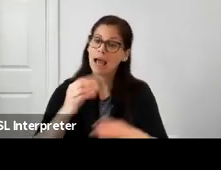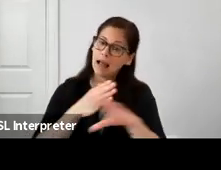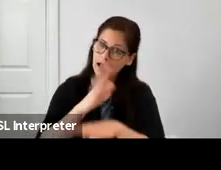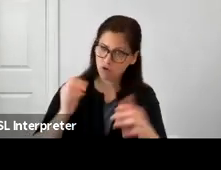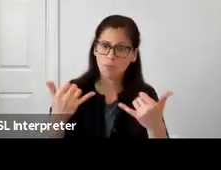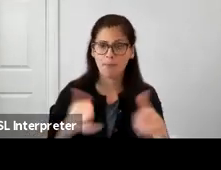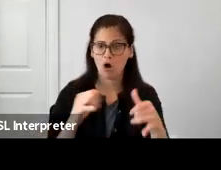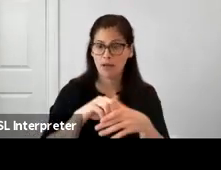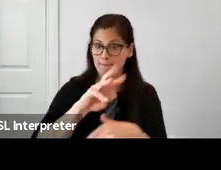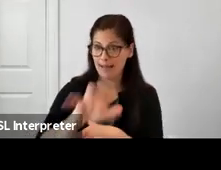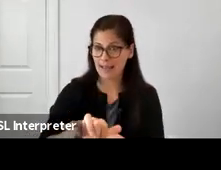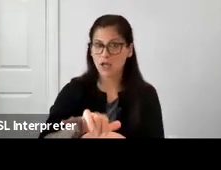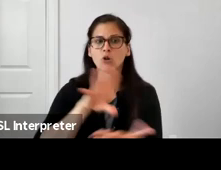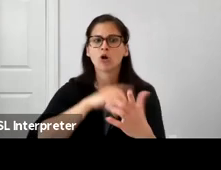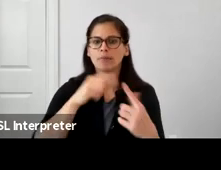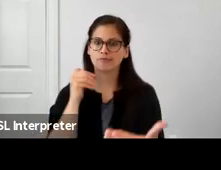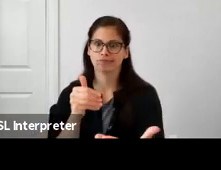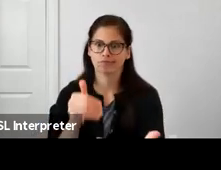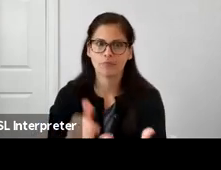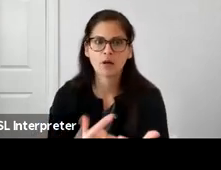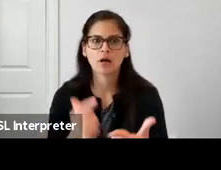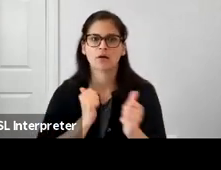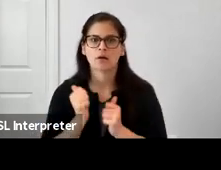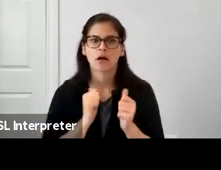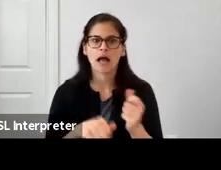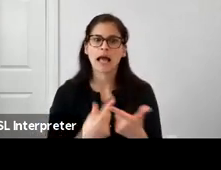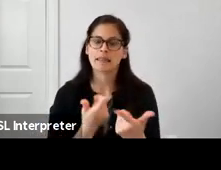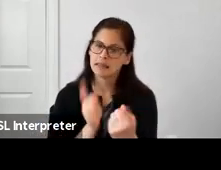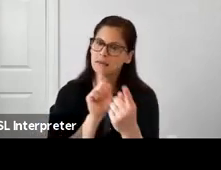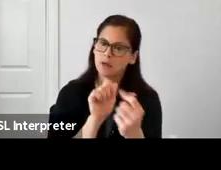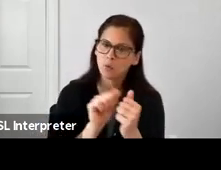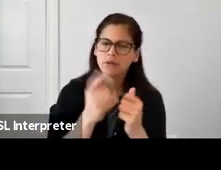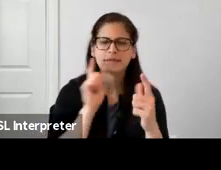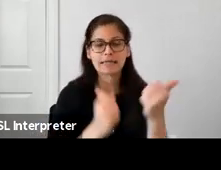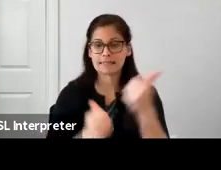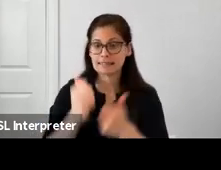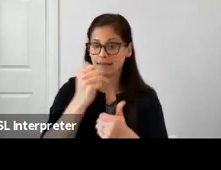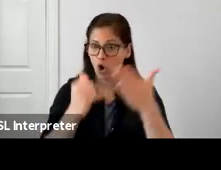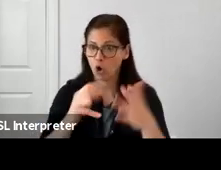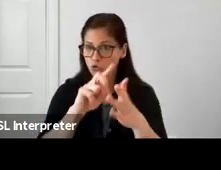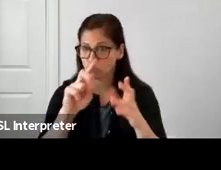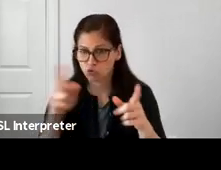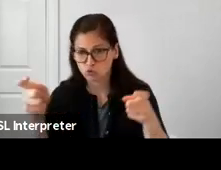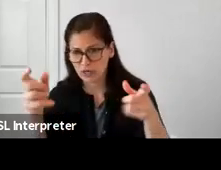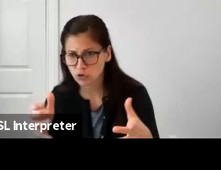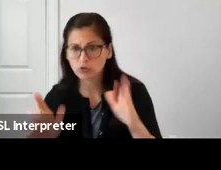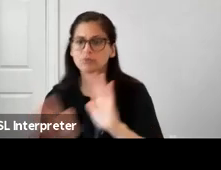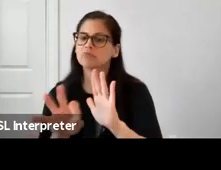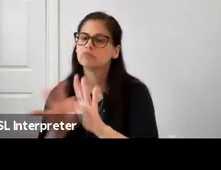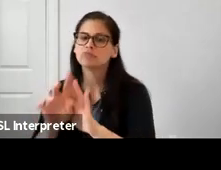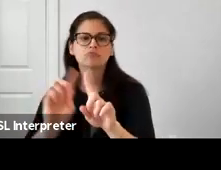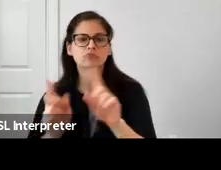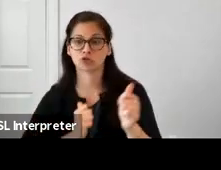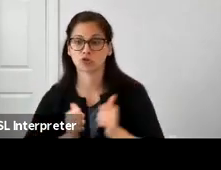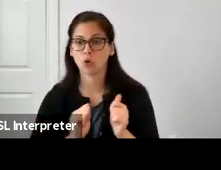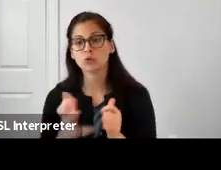season's productions. These community advocates then meet with our artistic and our executive directors to select the shows that they want to experience and have